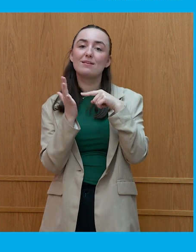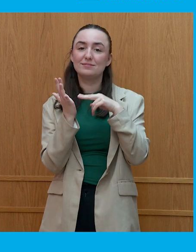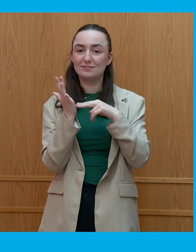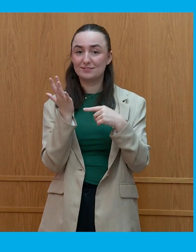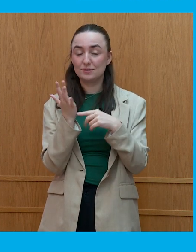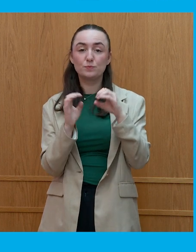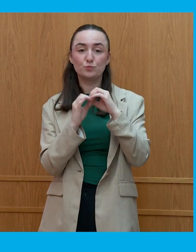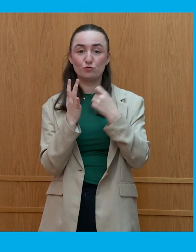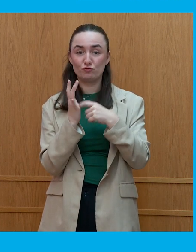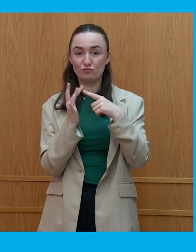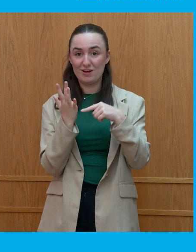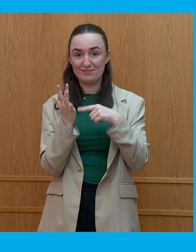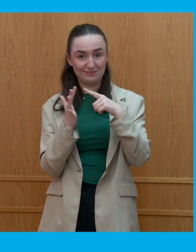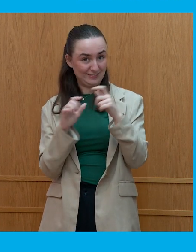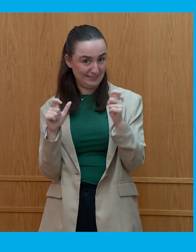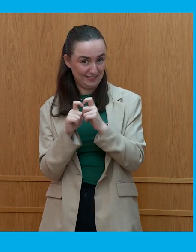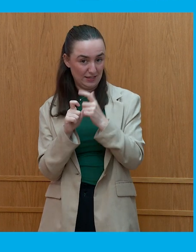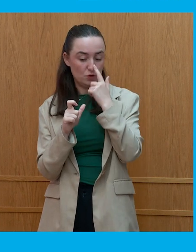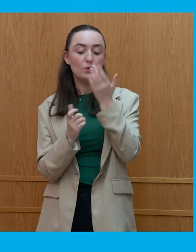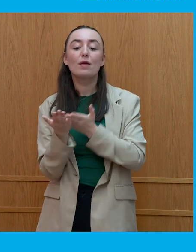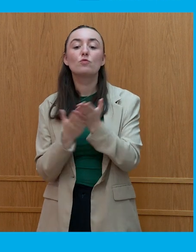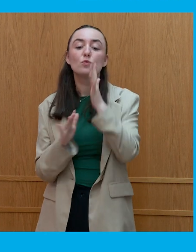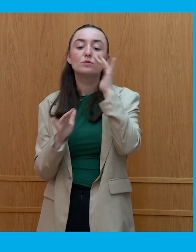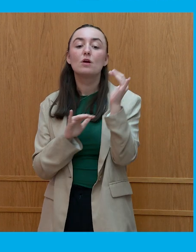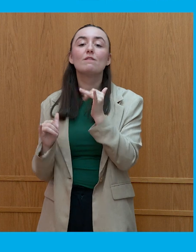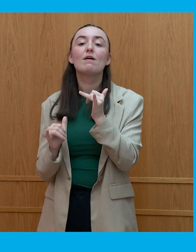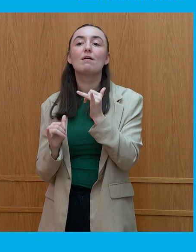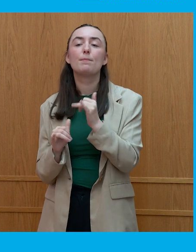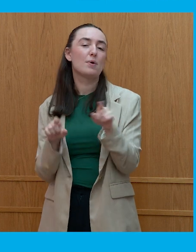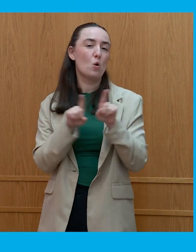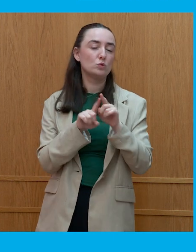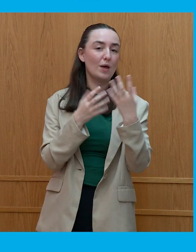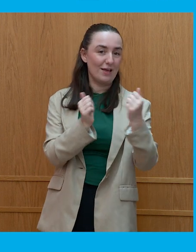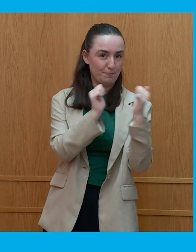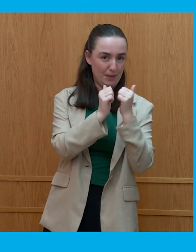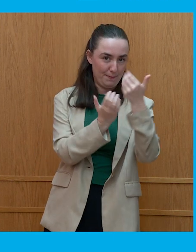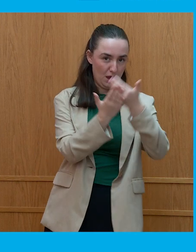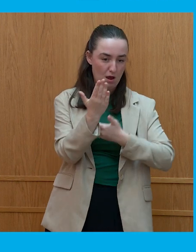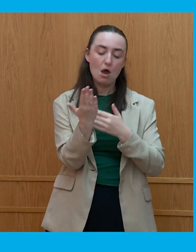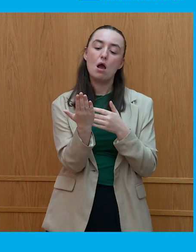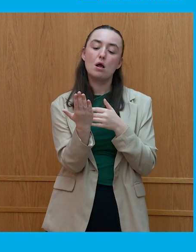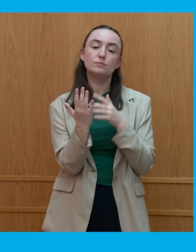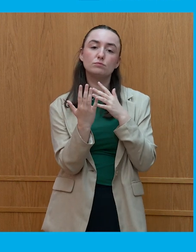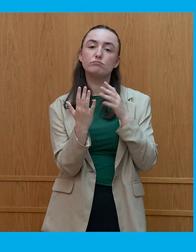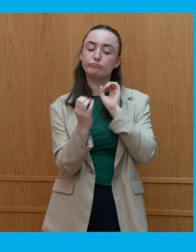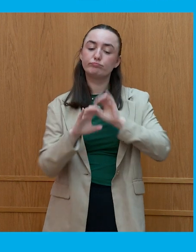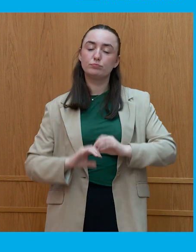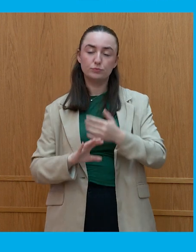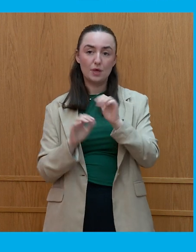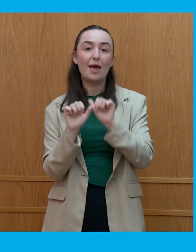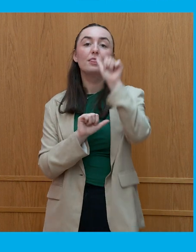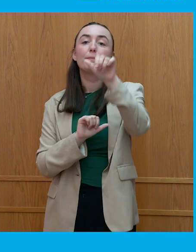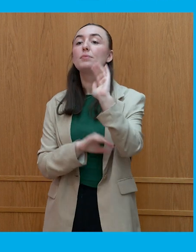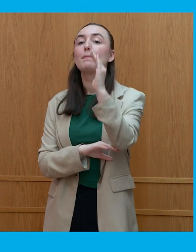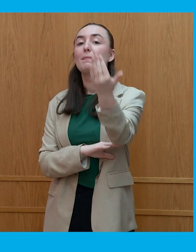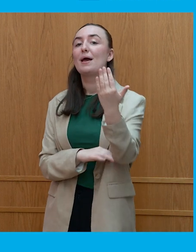to fill in. And again, I'm told there's some hard copies at the back. So if you were able to just give some feedback, that's always incredibly